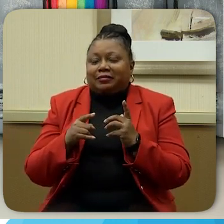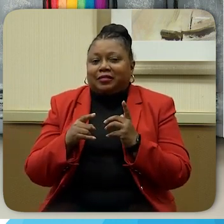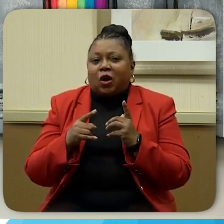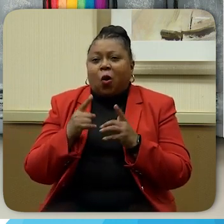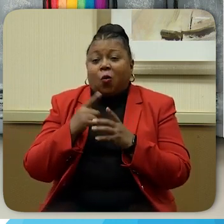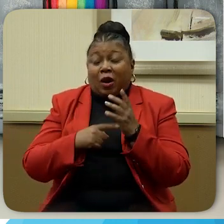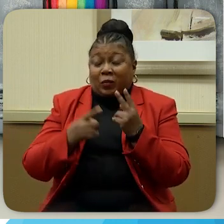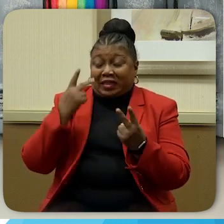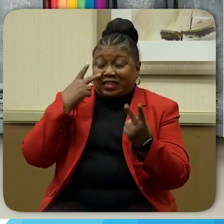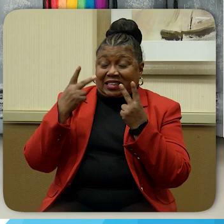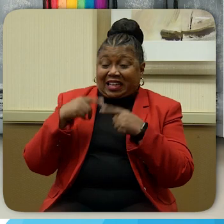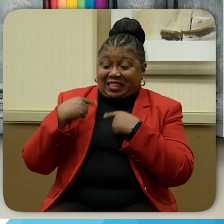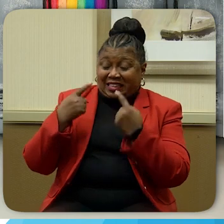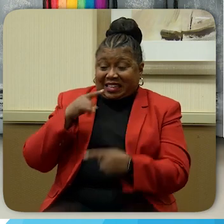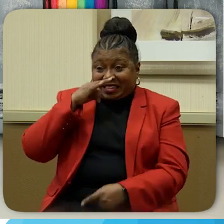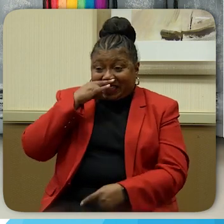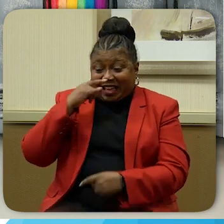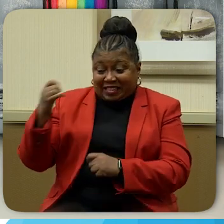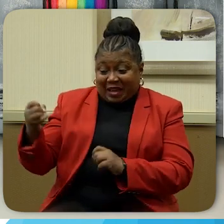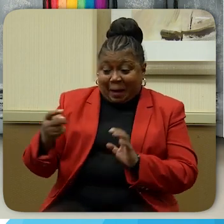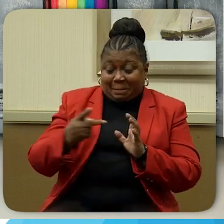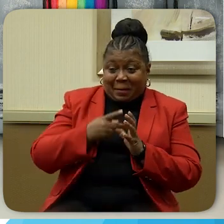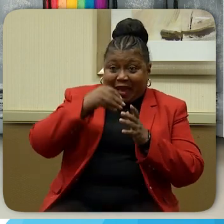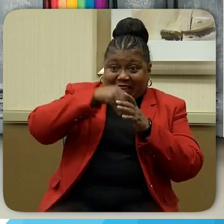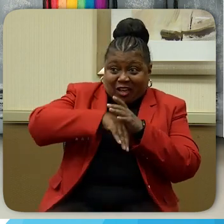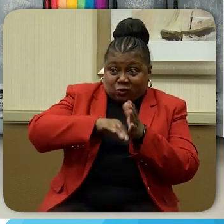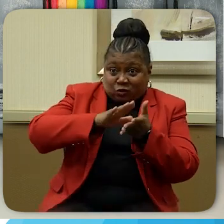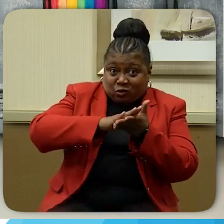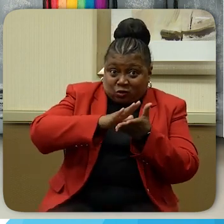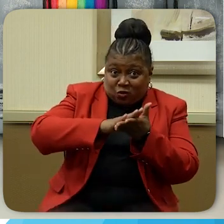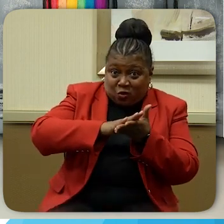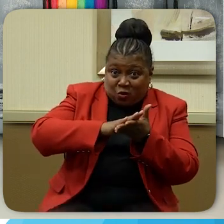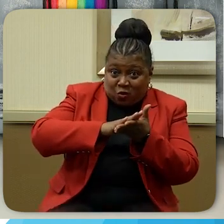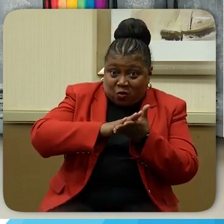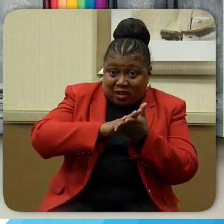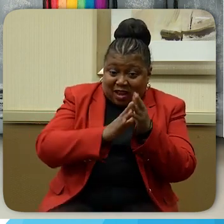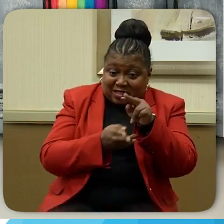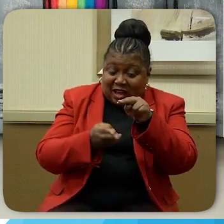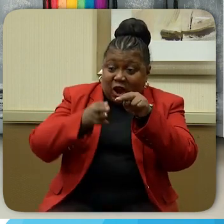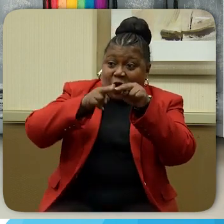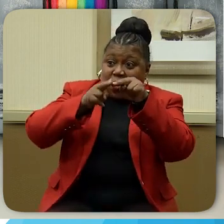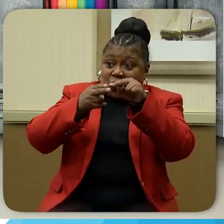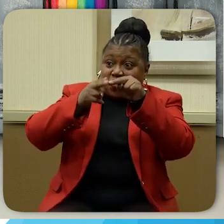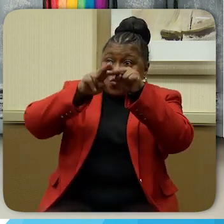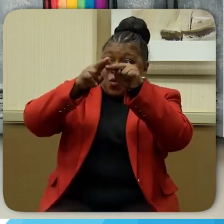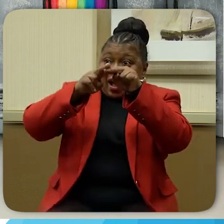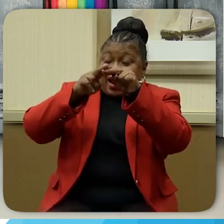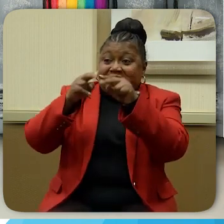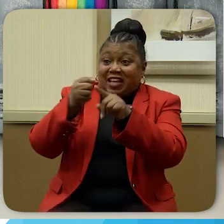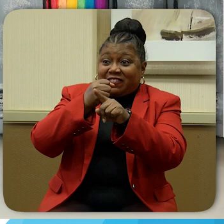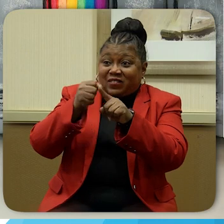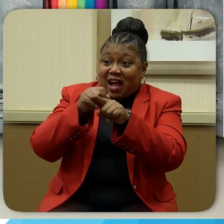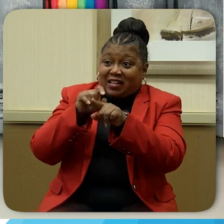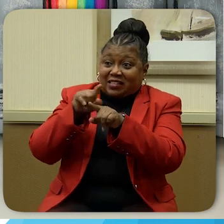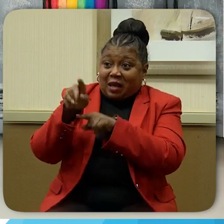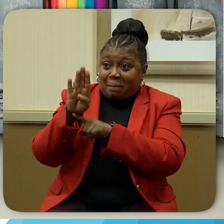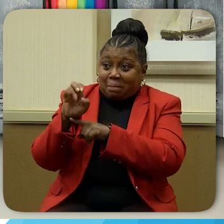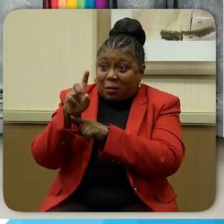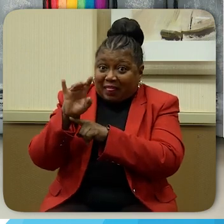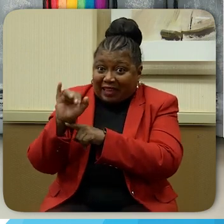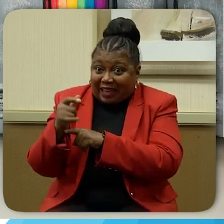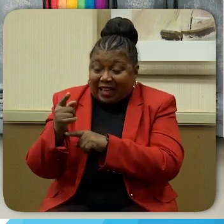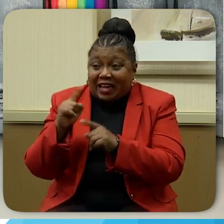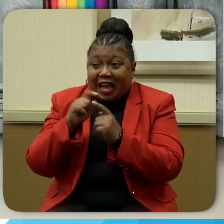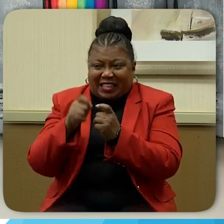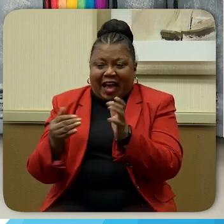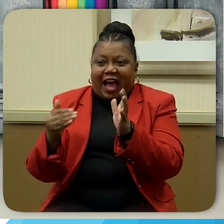But what we've seen since kids have come back into schools is a rise in violence and bullying,